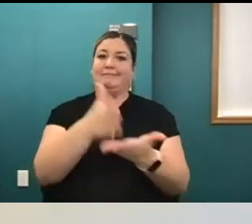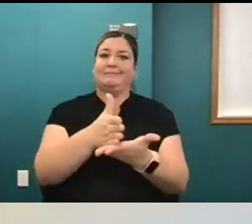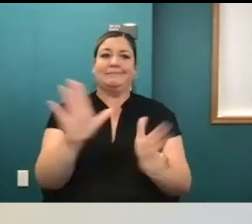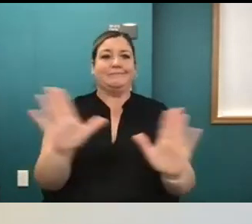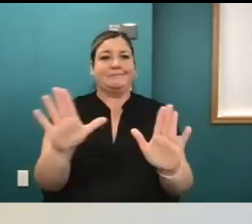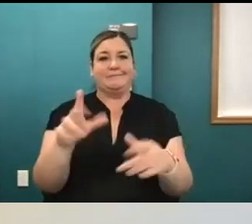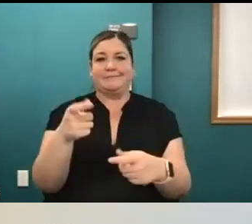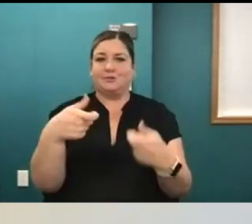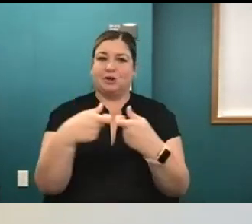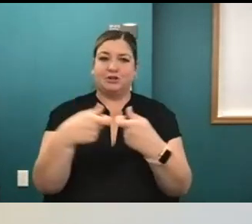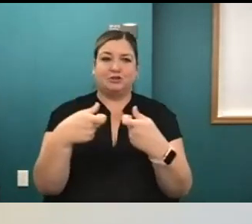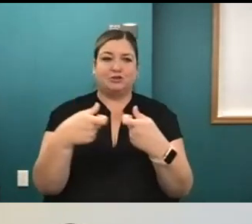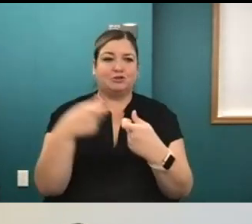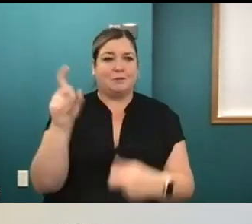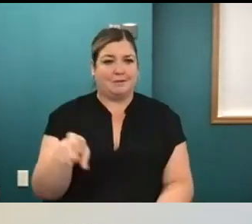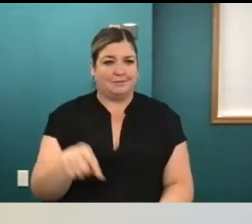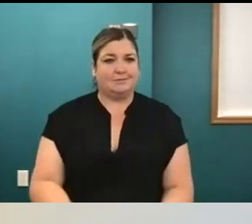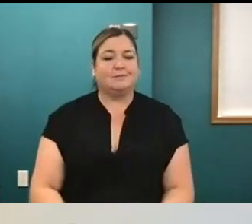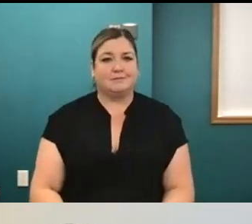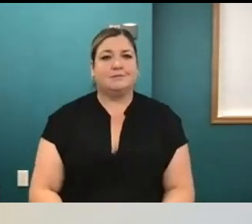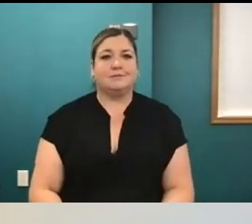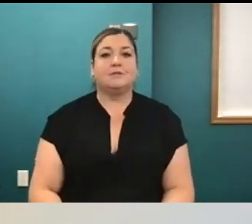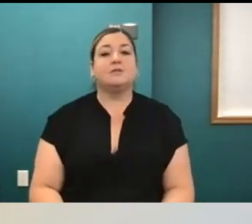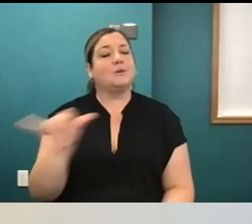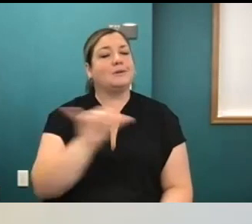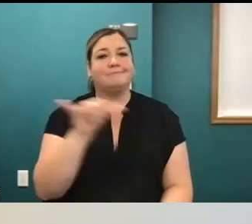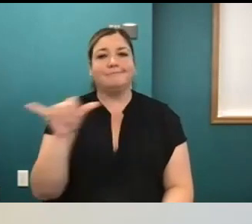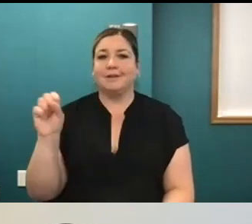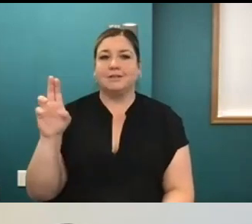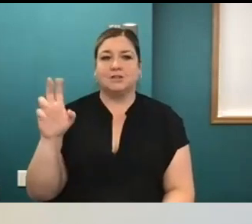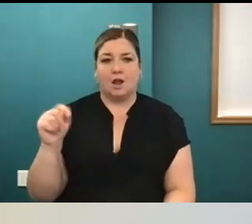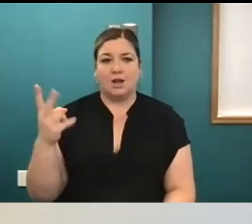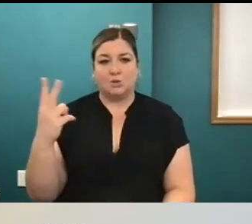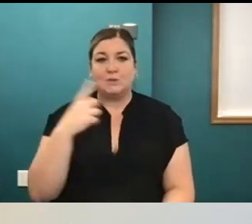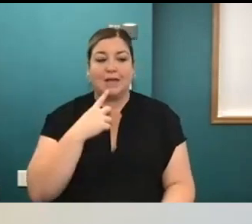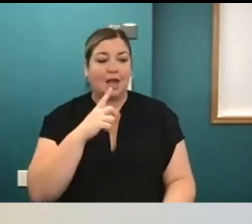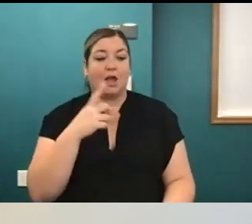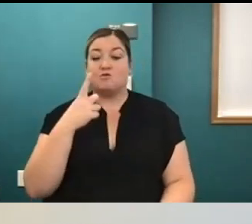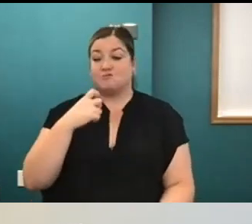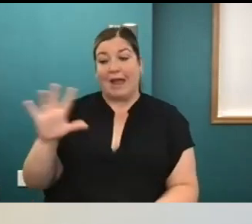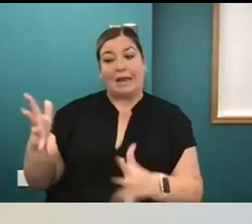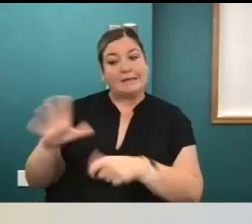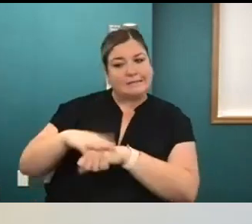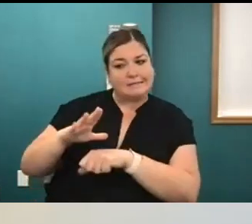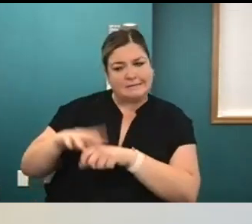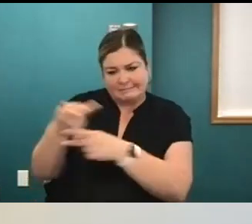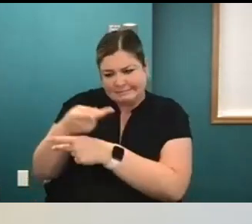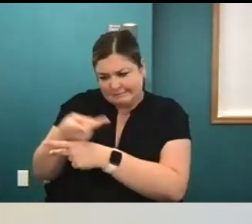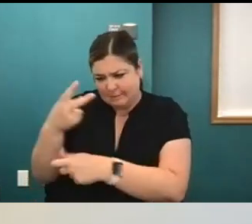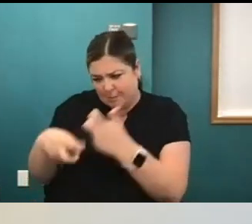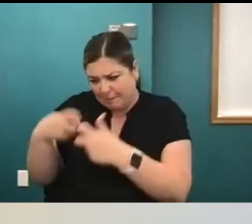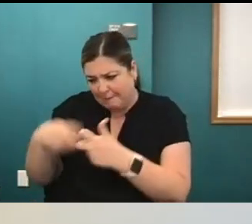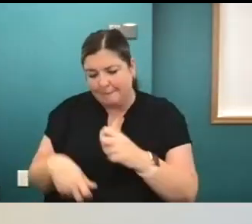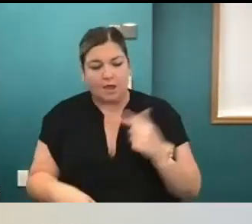charged. Okay, so just like the Sonnet 2, we're going to say red means look into any issues, and green means it's